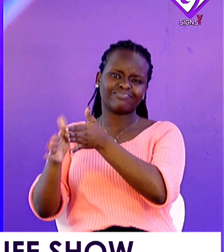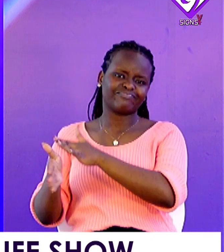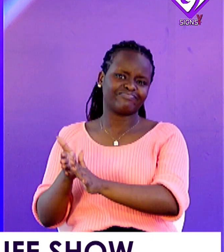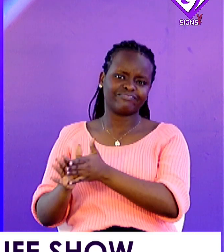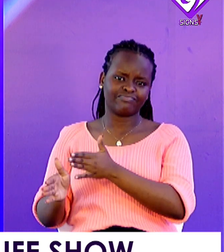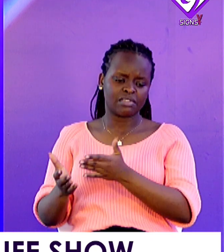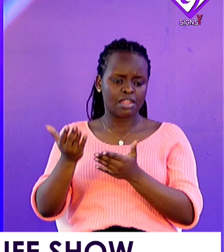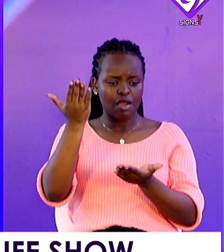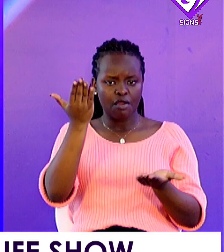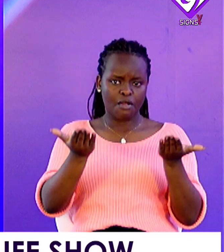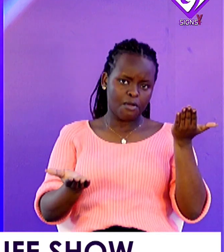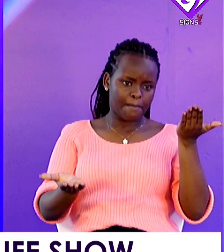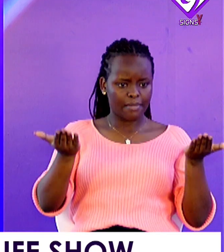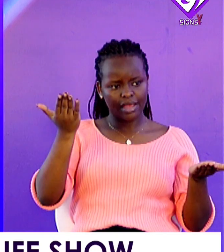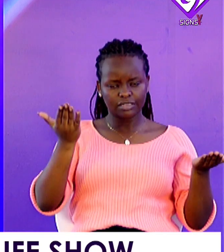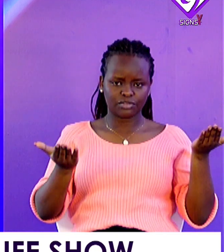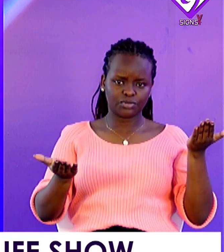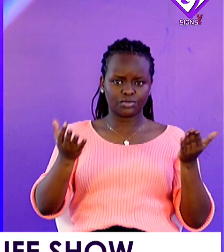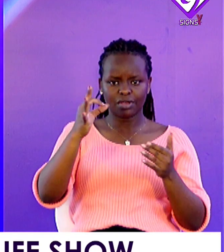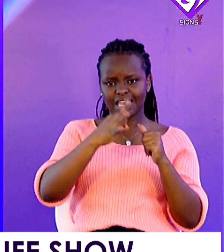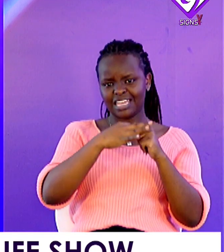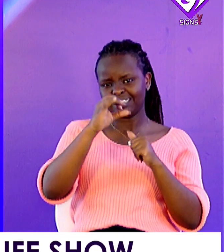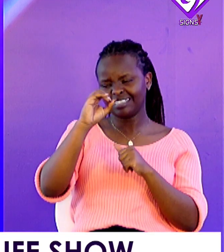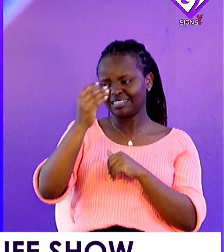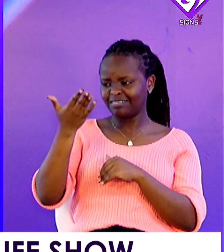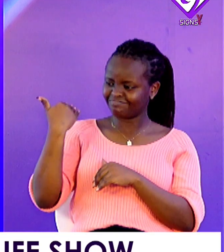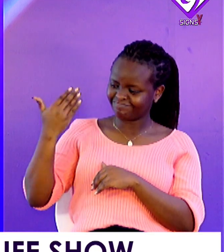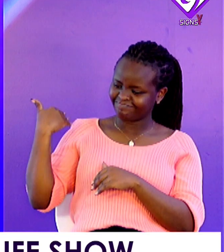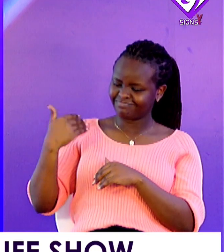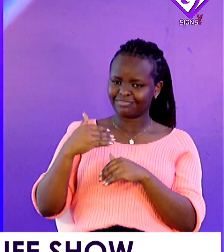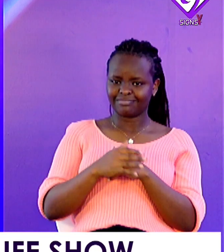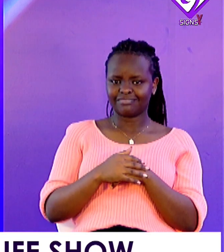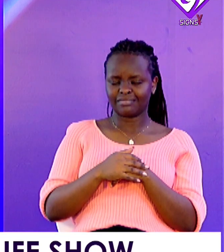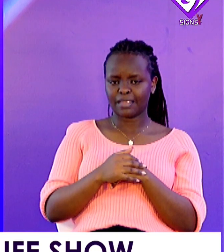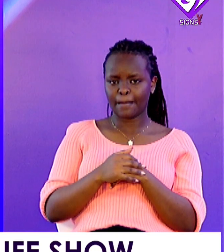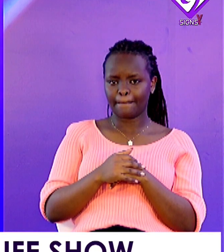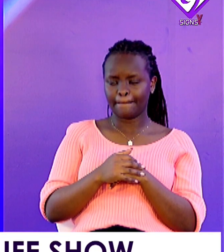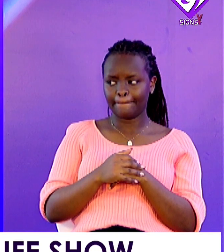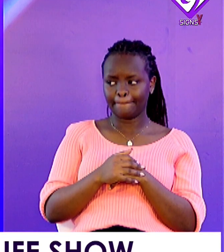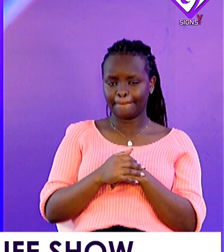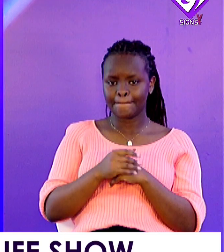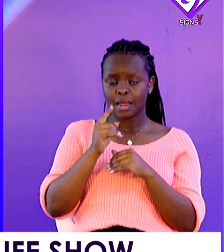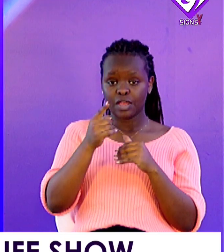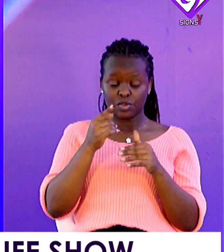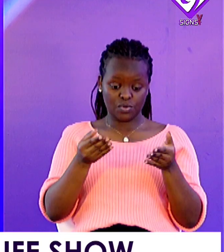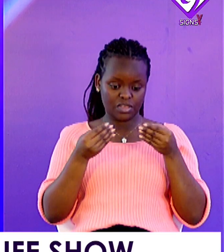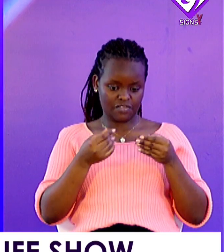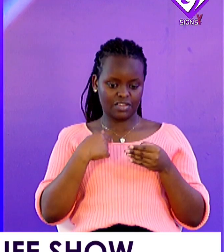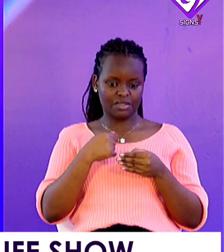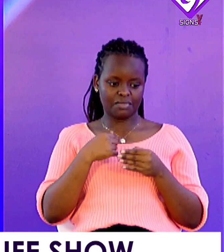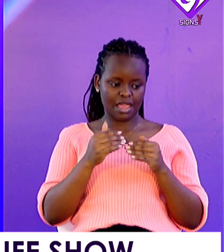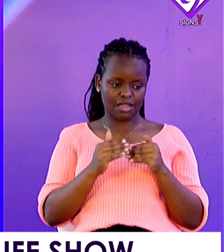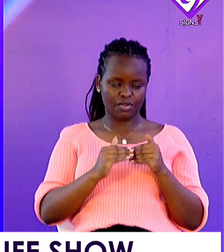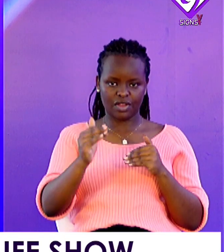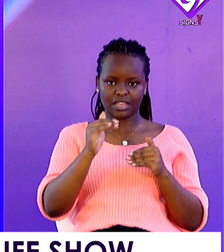Compared, of course, to the 80s and 70s. And you've given me a go-ahead, by the way.